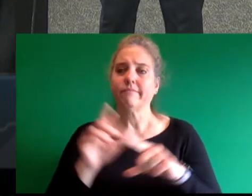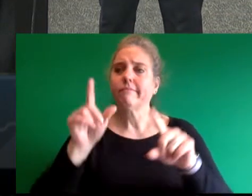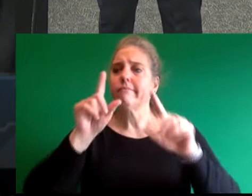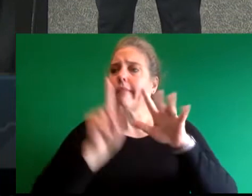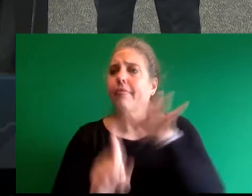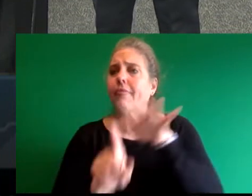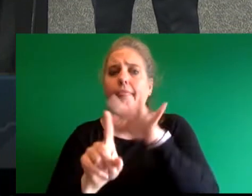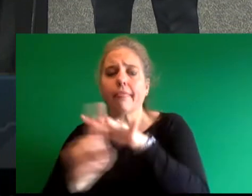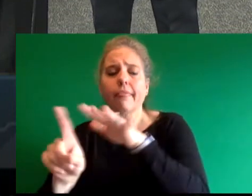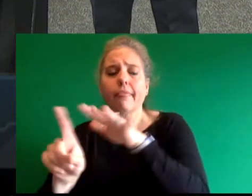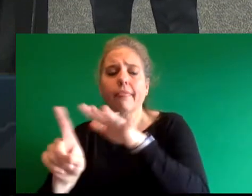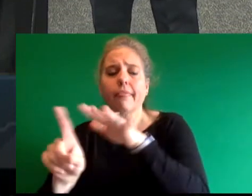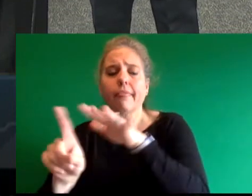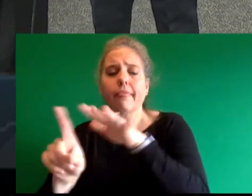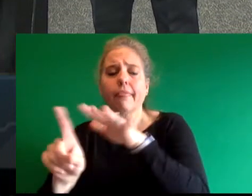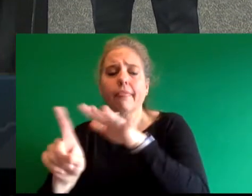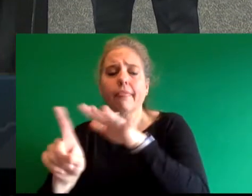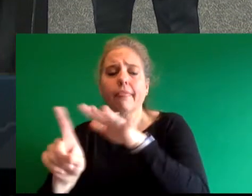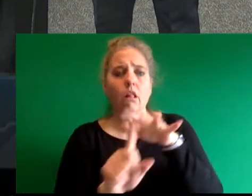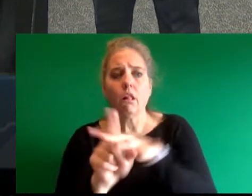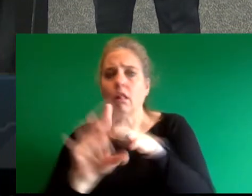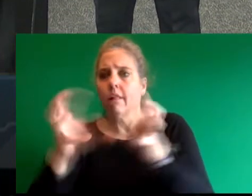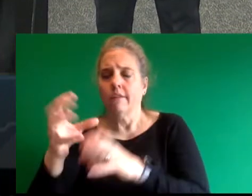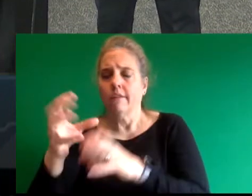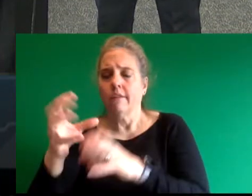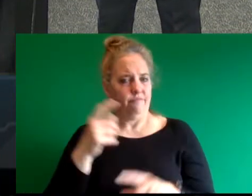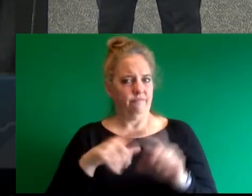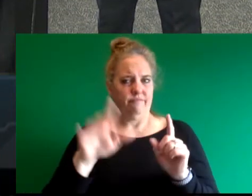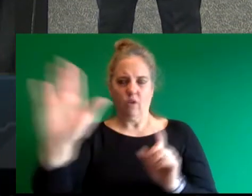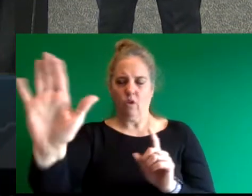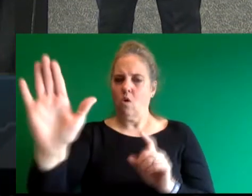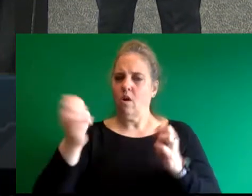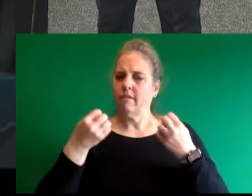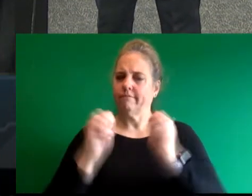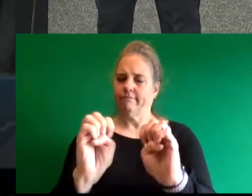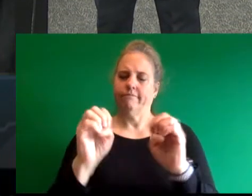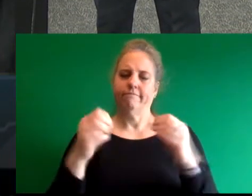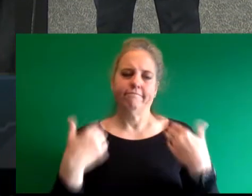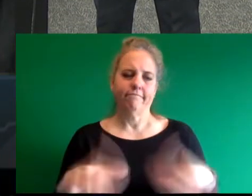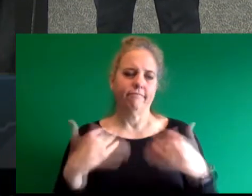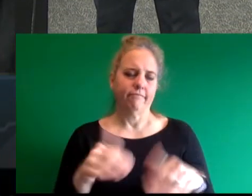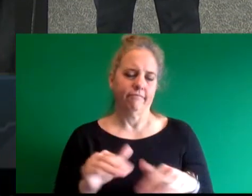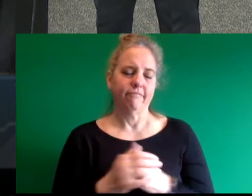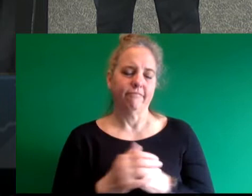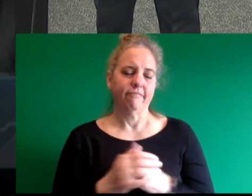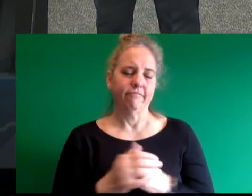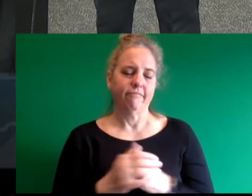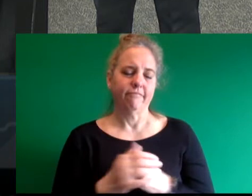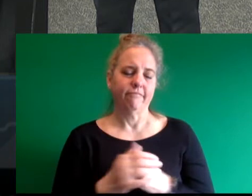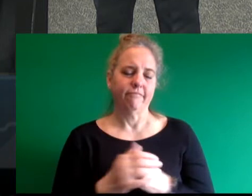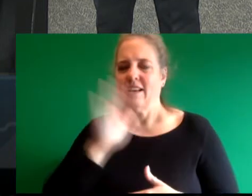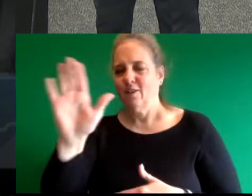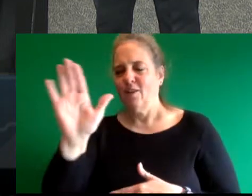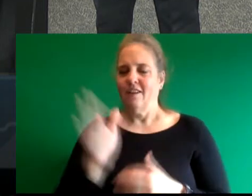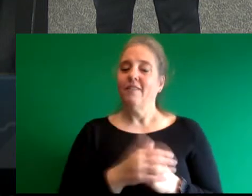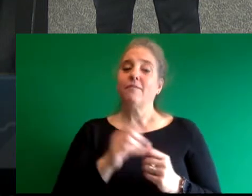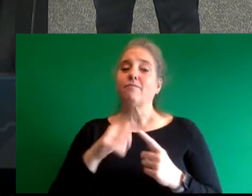and, we wish you well on the next phase and in your retirement. And if you could maybe